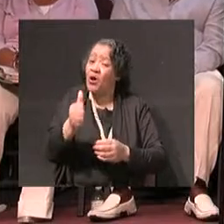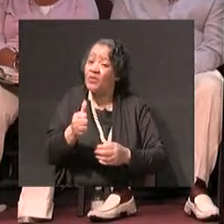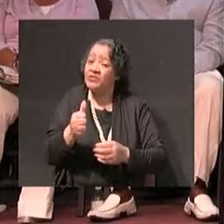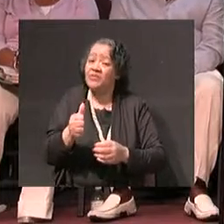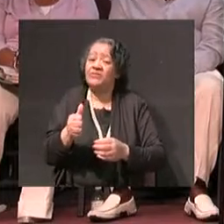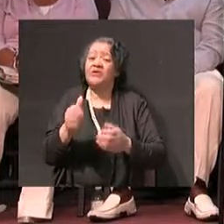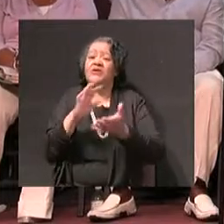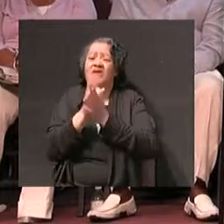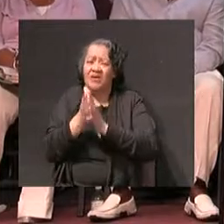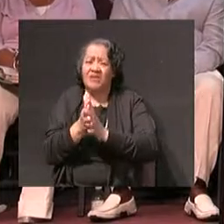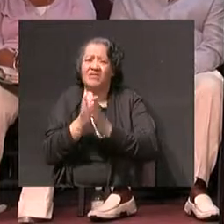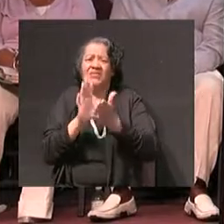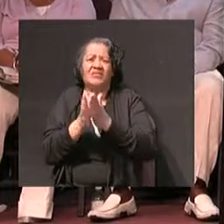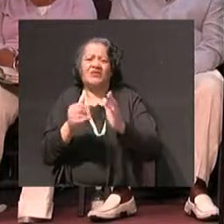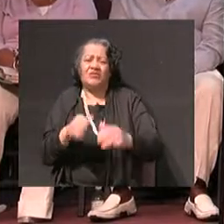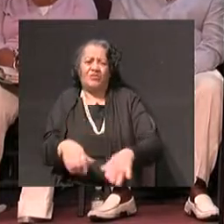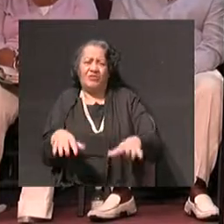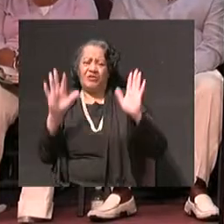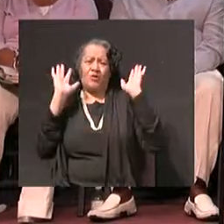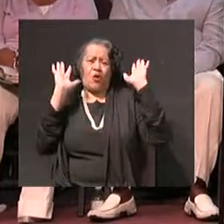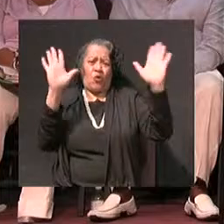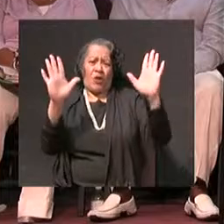be such a super saint